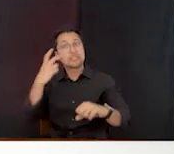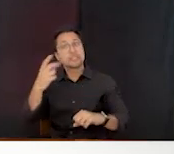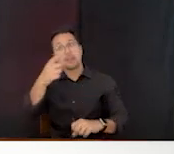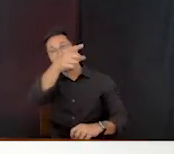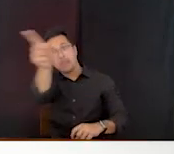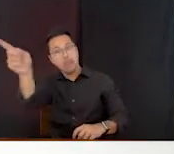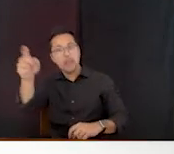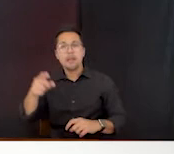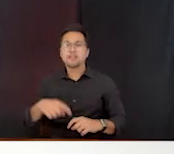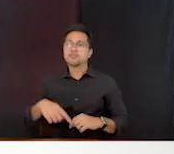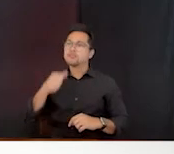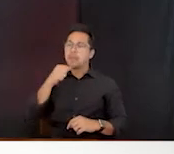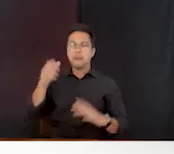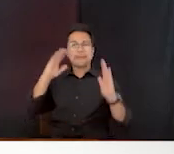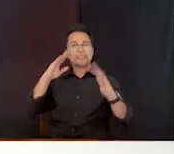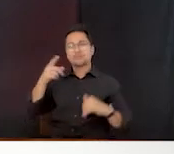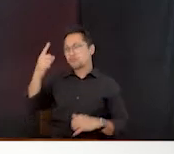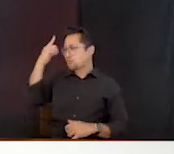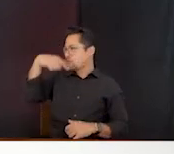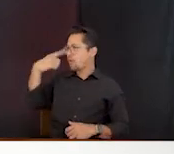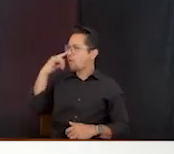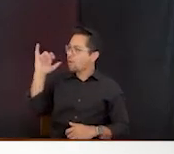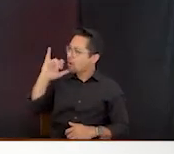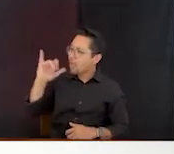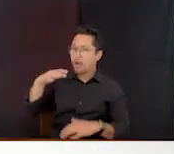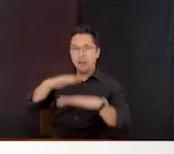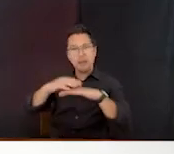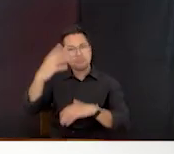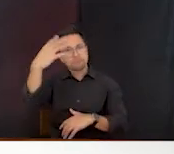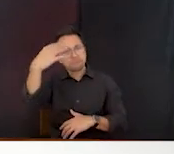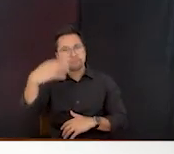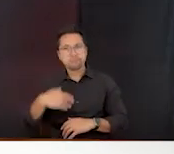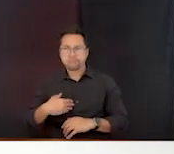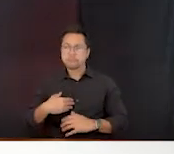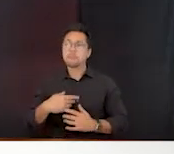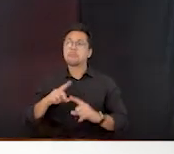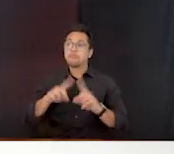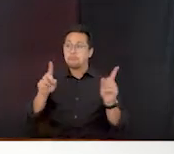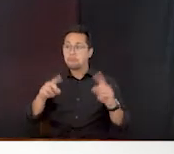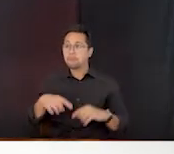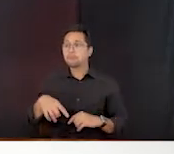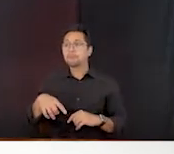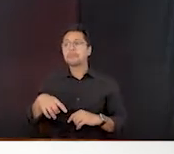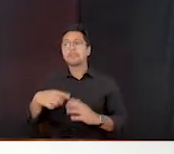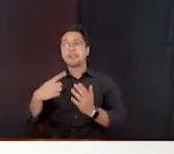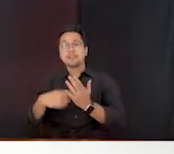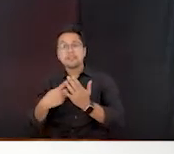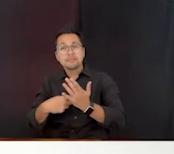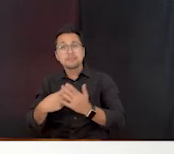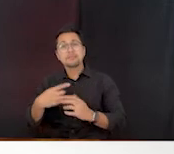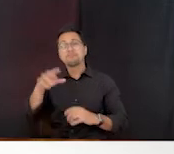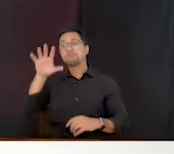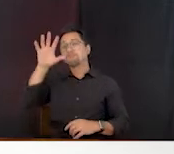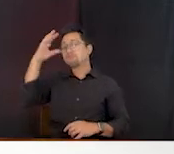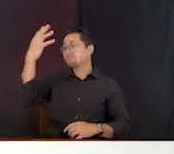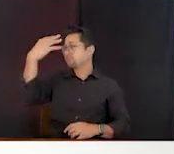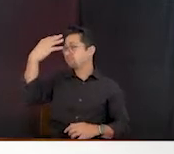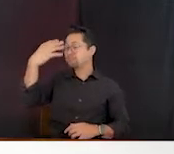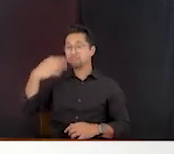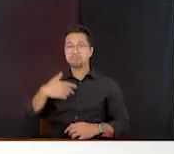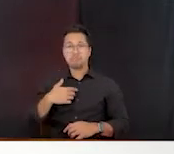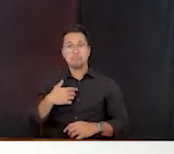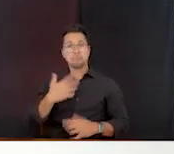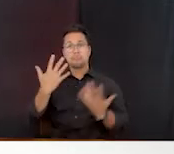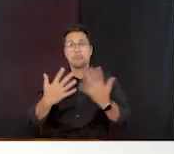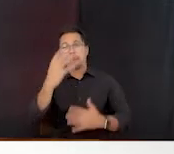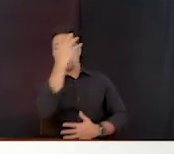paying attention to yourself as much and what you look like on camera. You know, you don't have to worry about that self-awareness. But the funny thing about that is sometimes I turned my camera back on and I'd be like half in and out